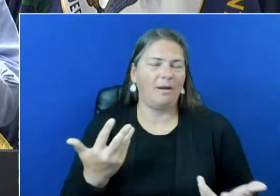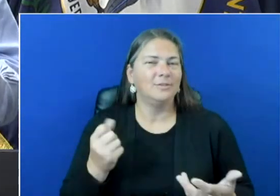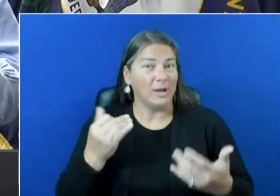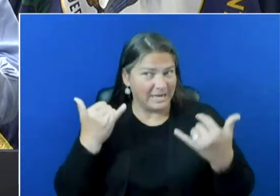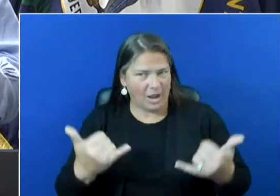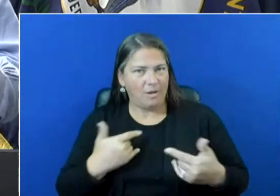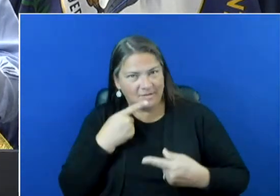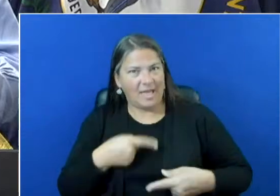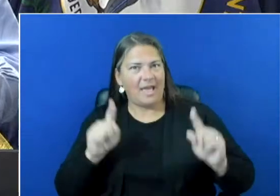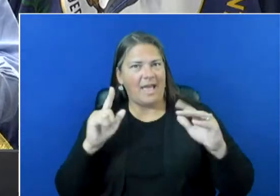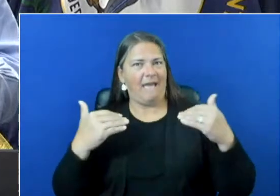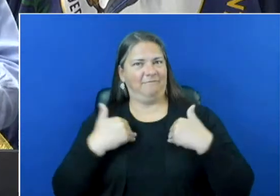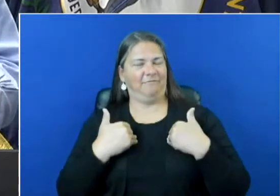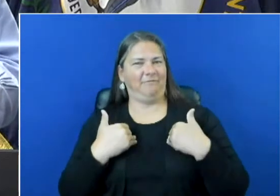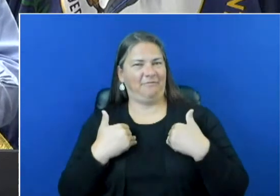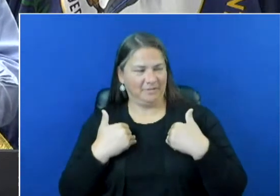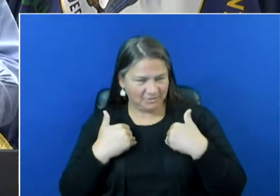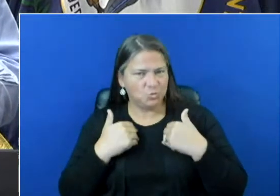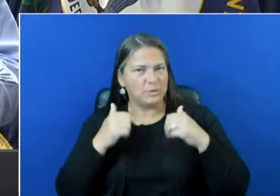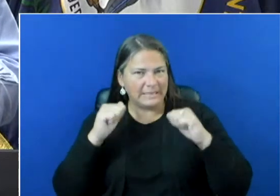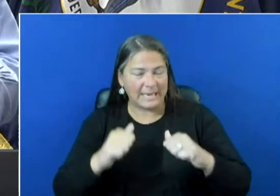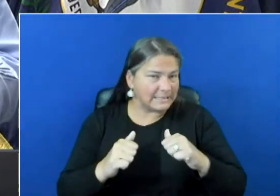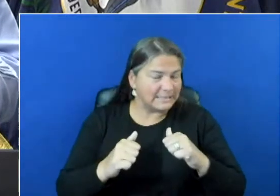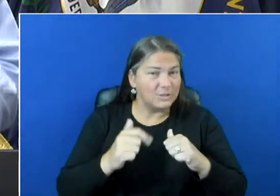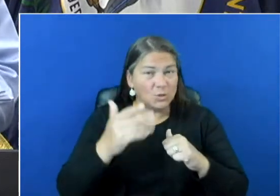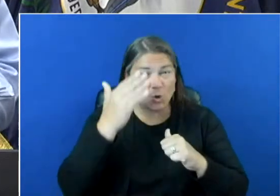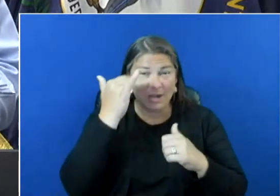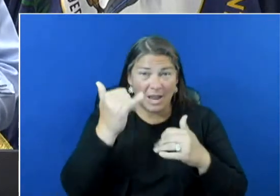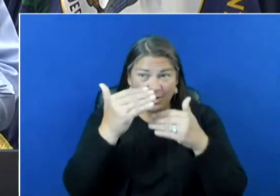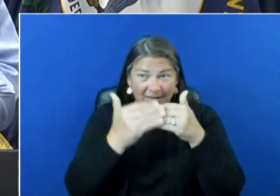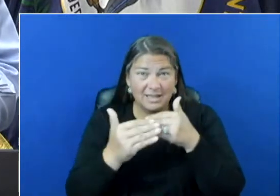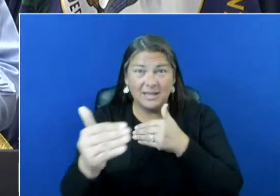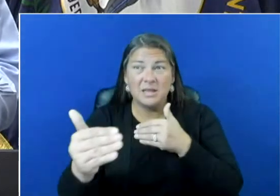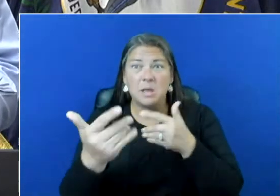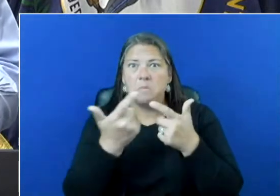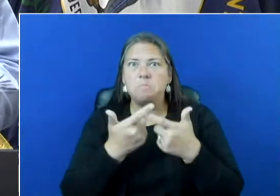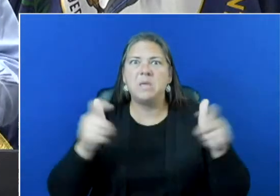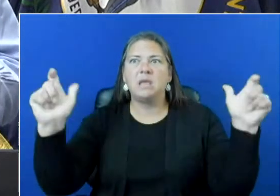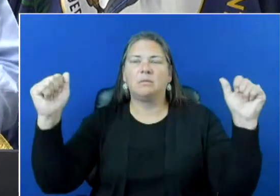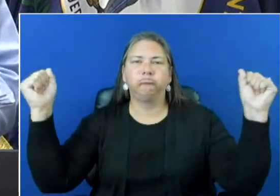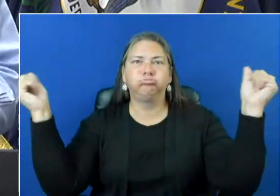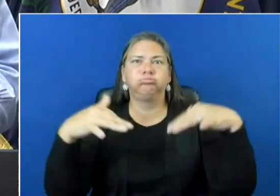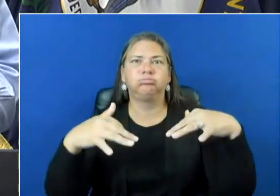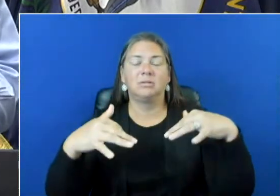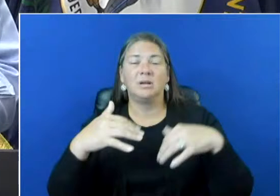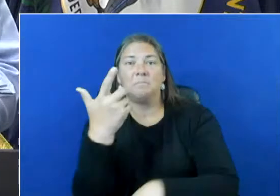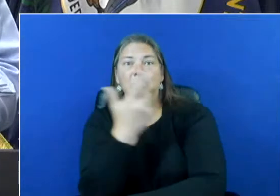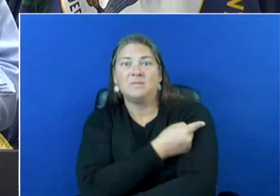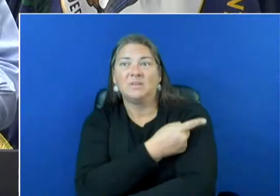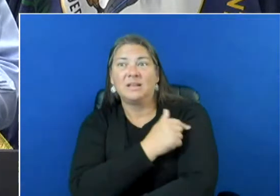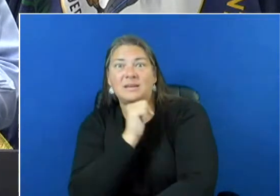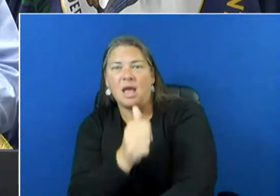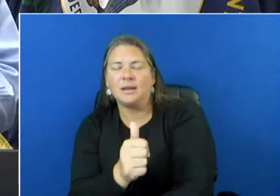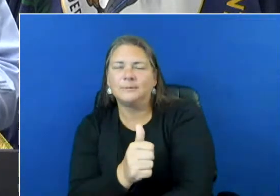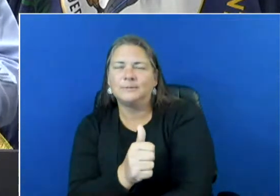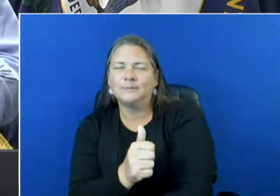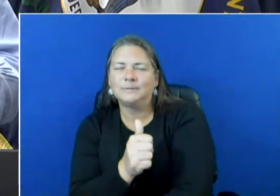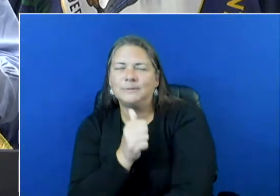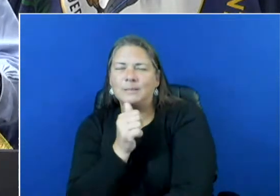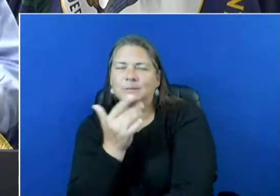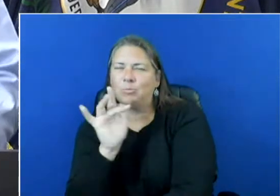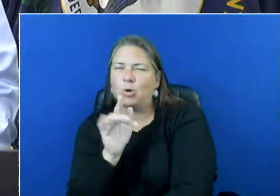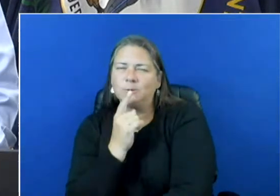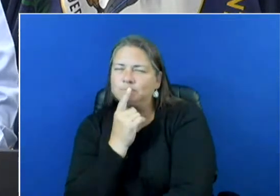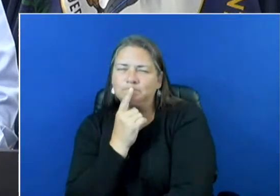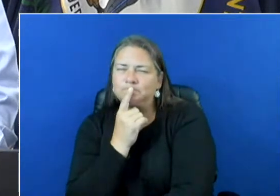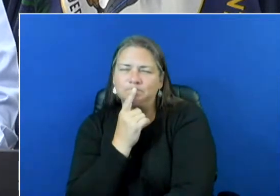forward, big events with lots of unvaccinated people isn't very smart in the course